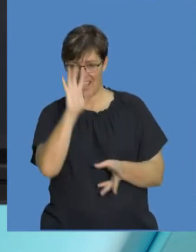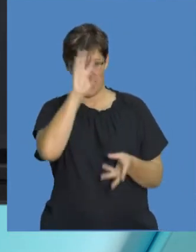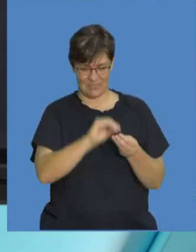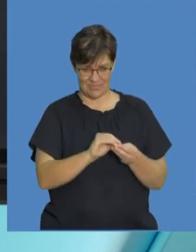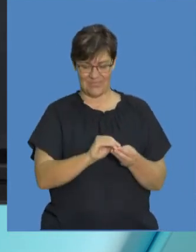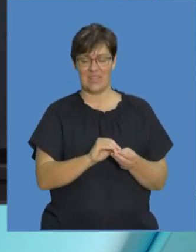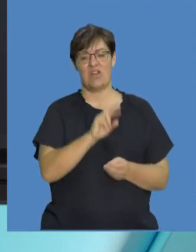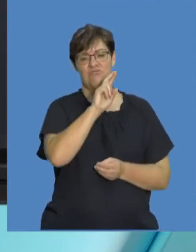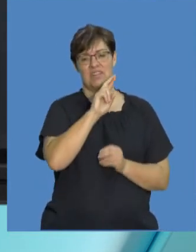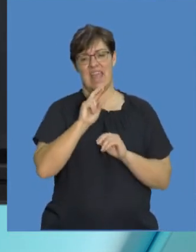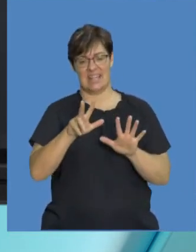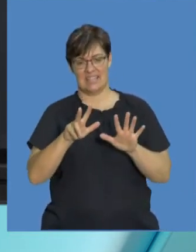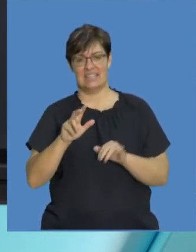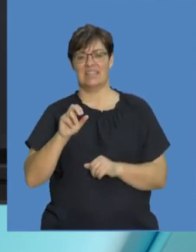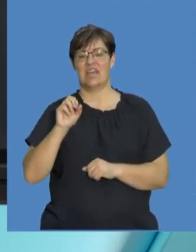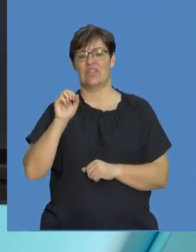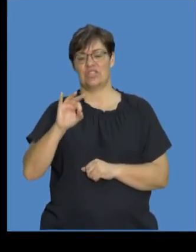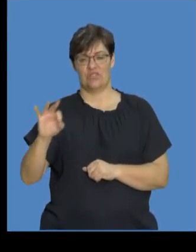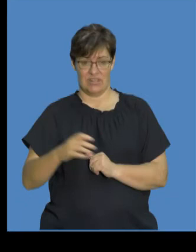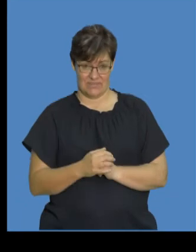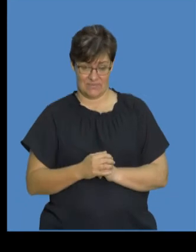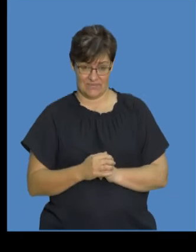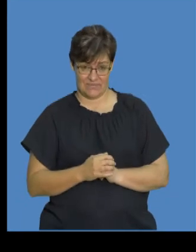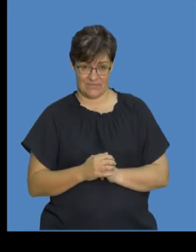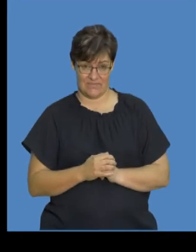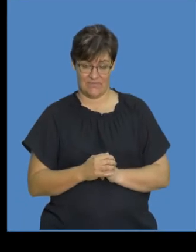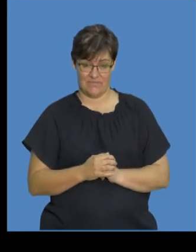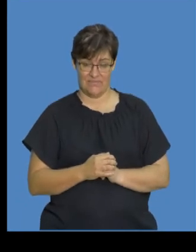Added together, 18 Rand and 33 cents. Okay.